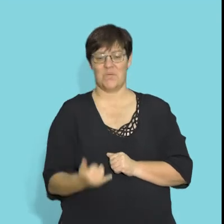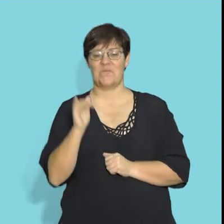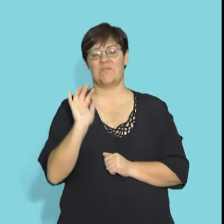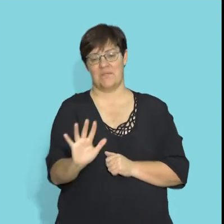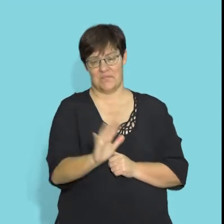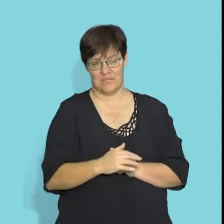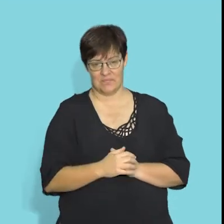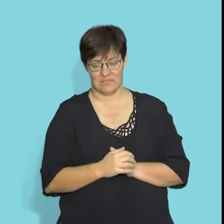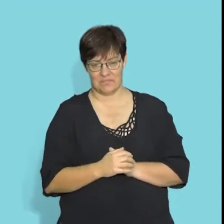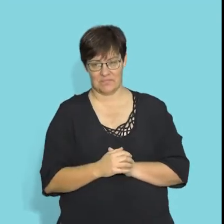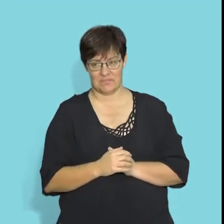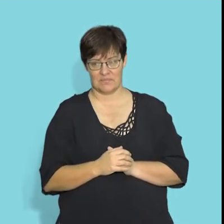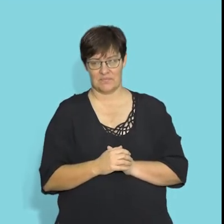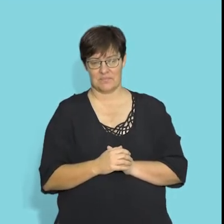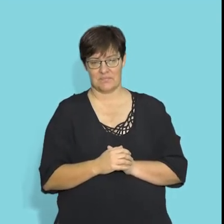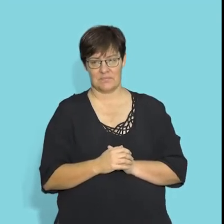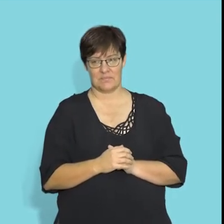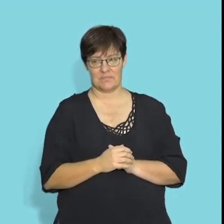5. Awesome.